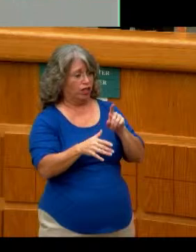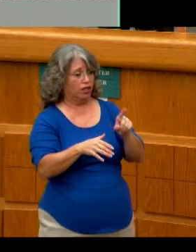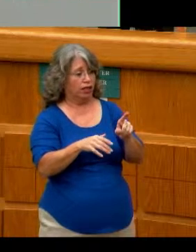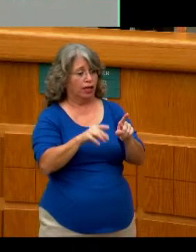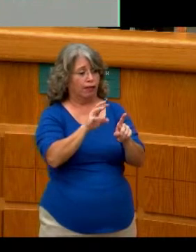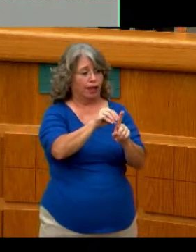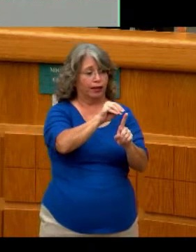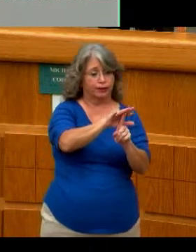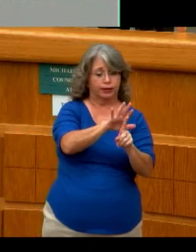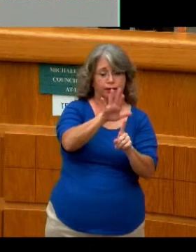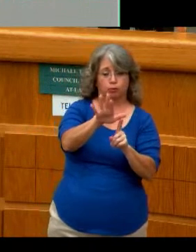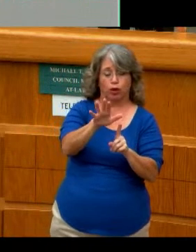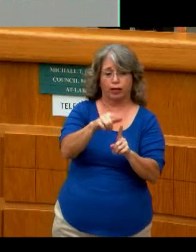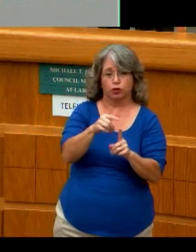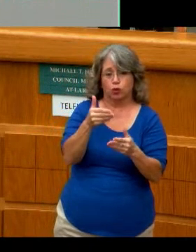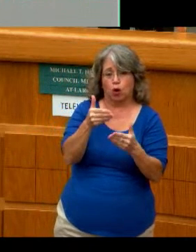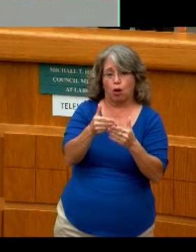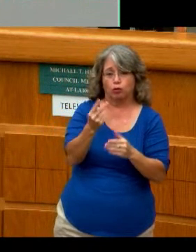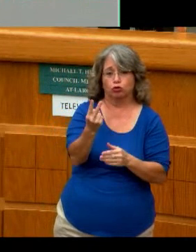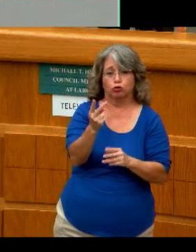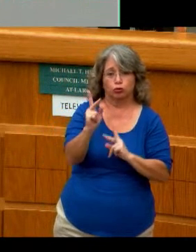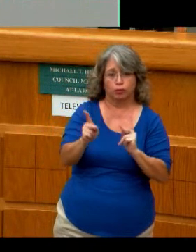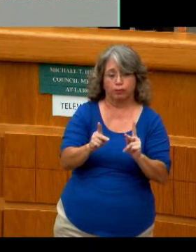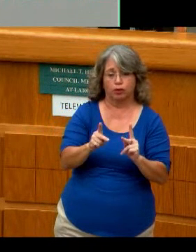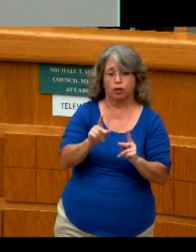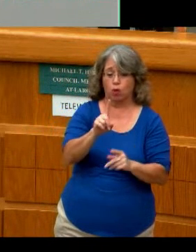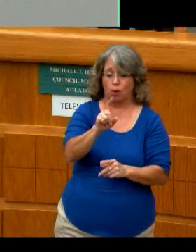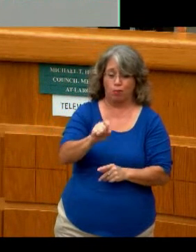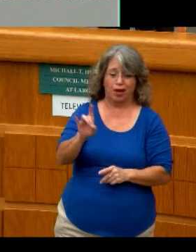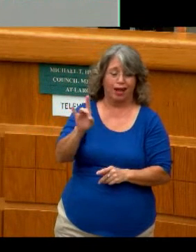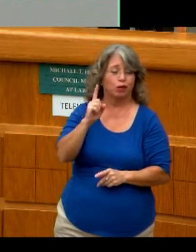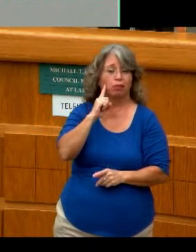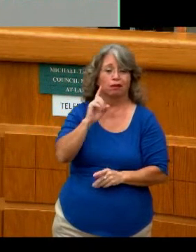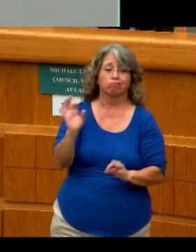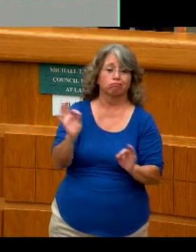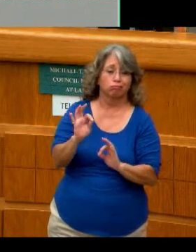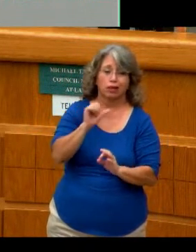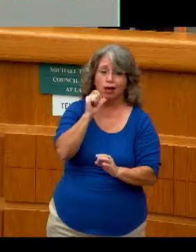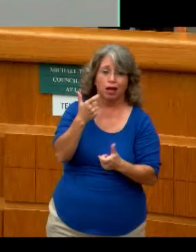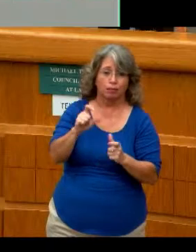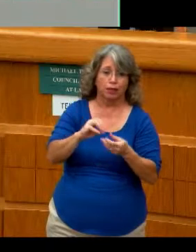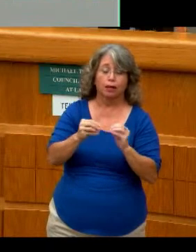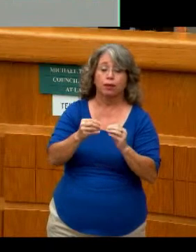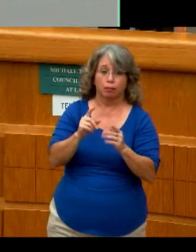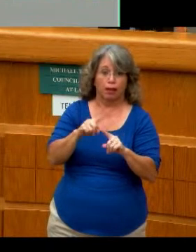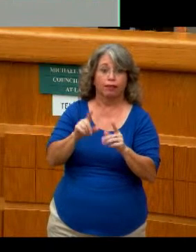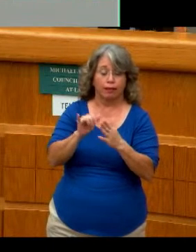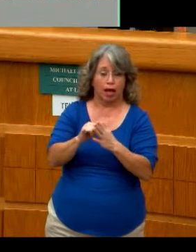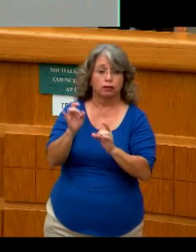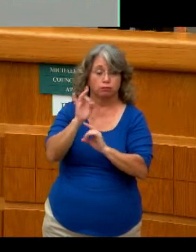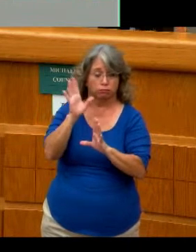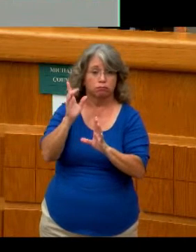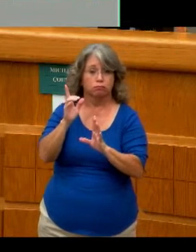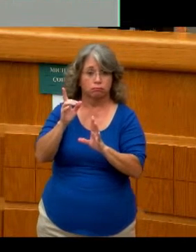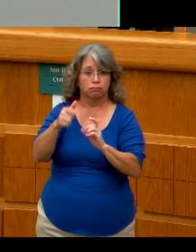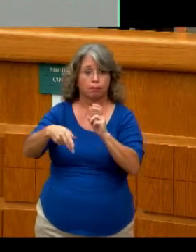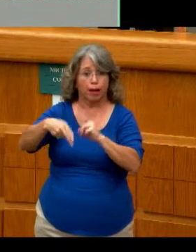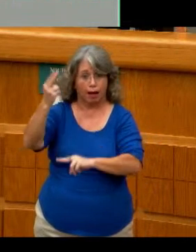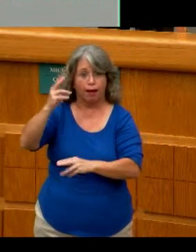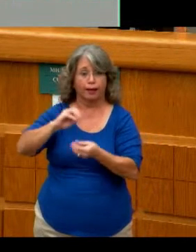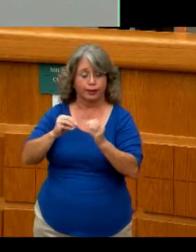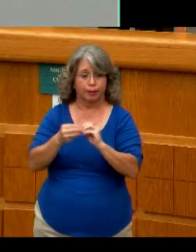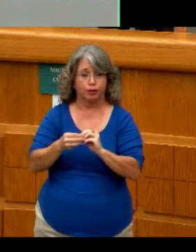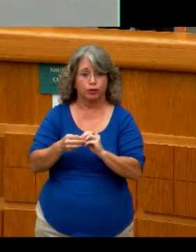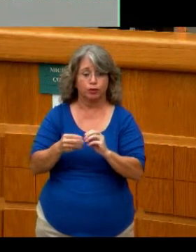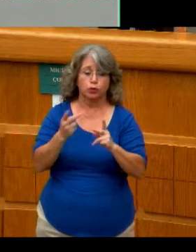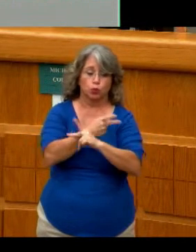to 2 people infected. And with that level of spread, it's very high. It's 1.8 doesn't look like a big number, but it's